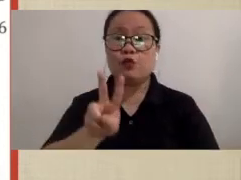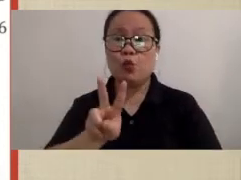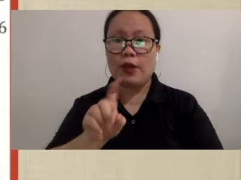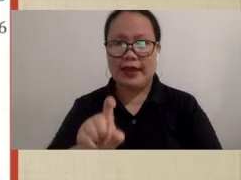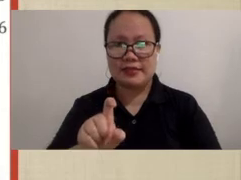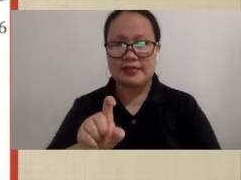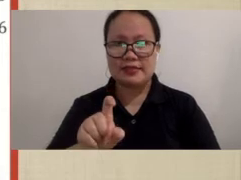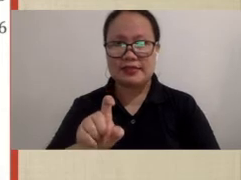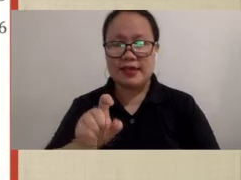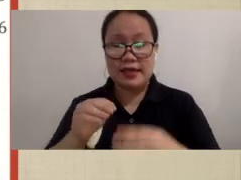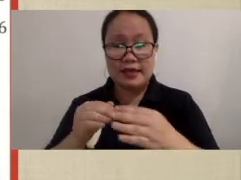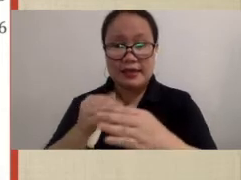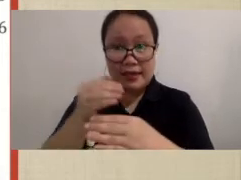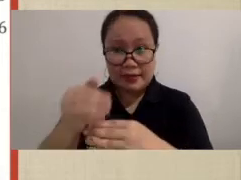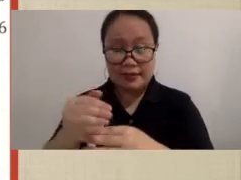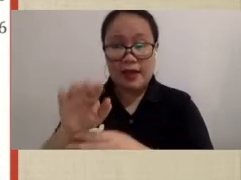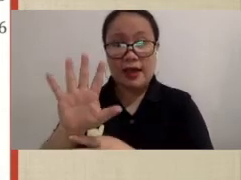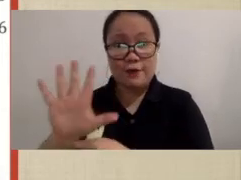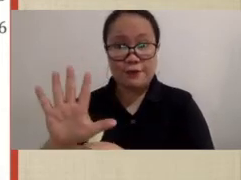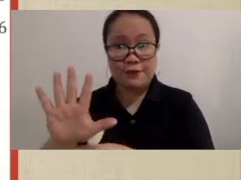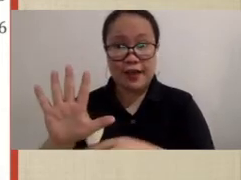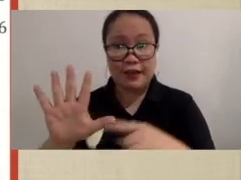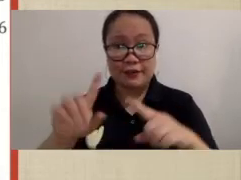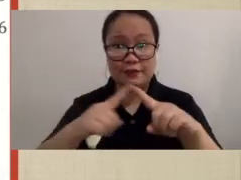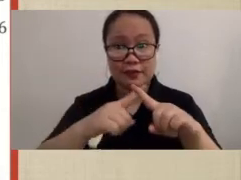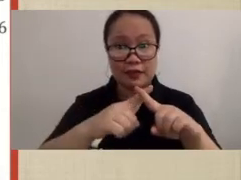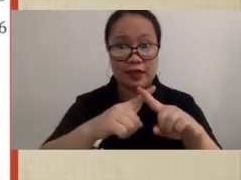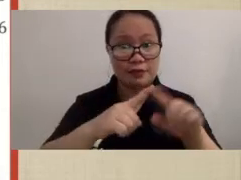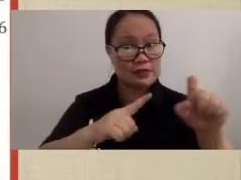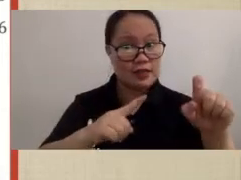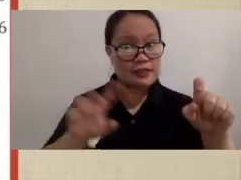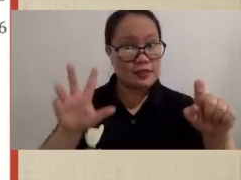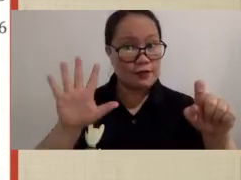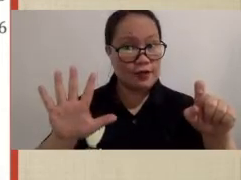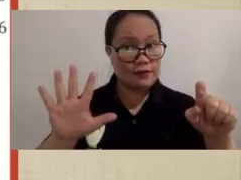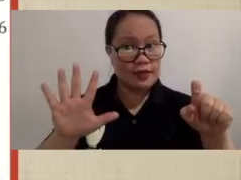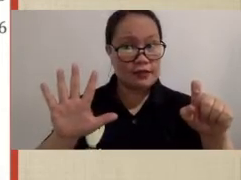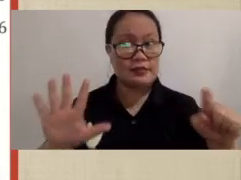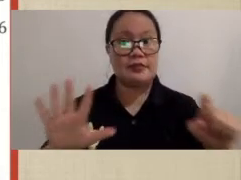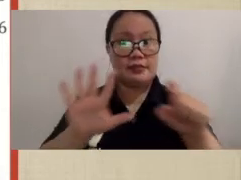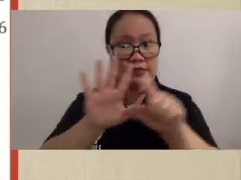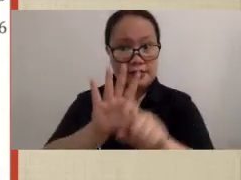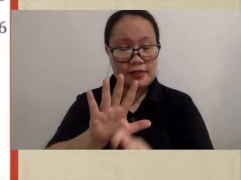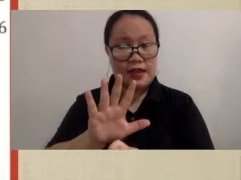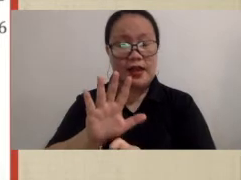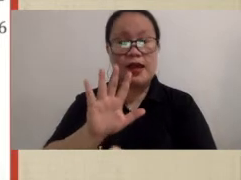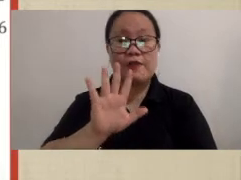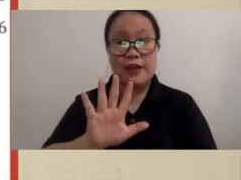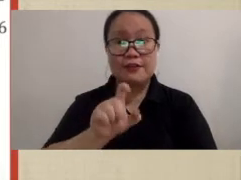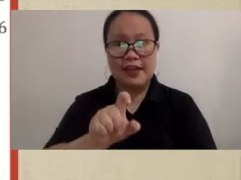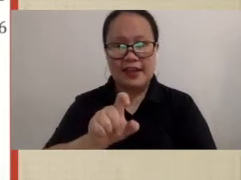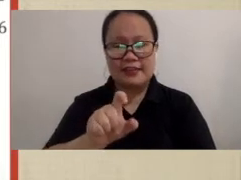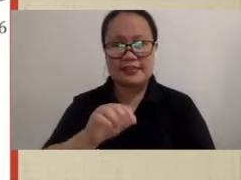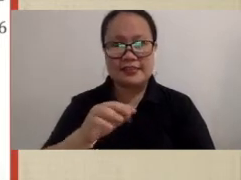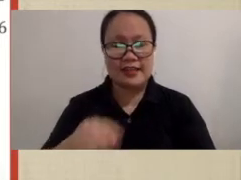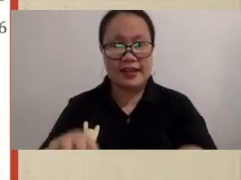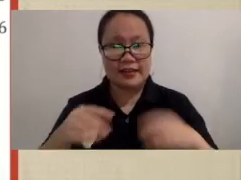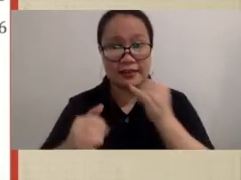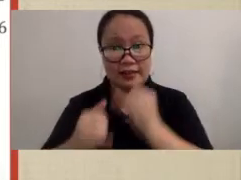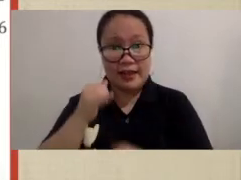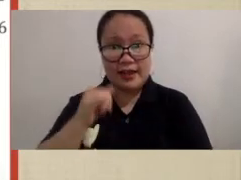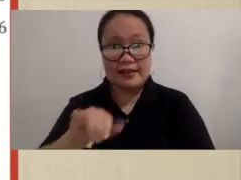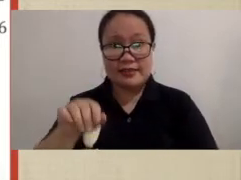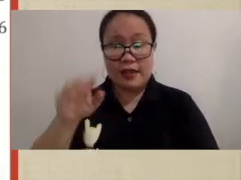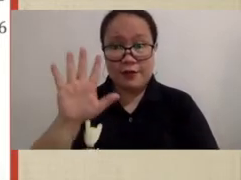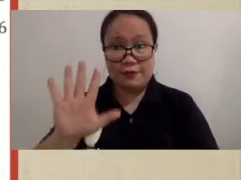2x. And then 5 times x, that is 5x. And then 5 times